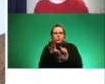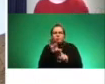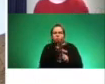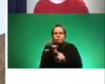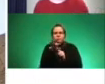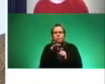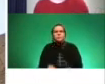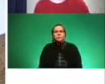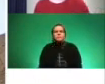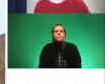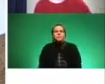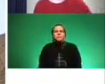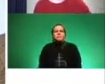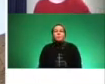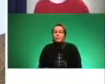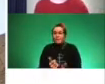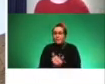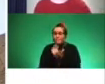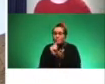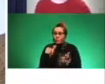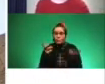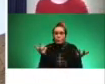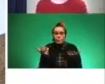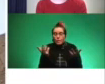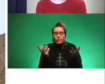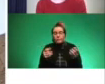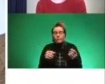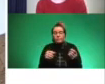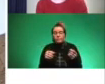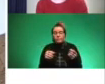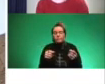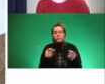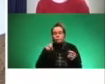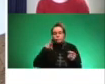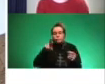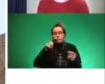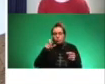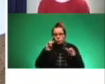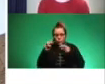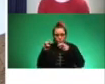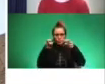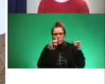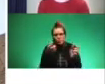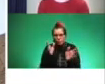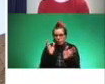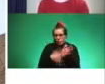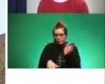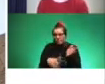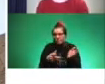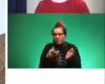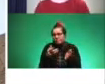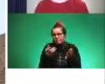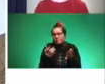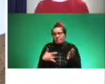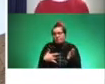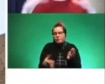And a really useful tool that scientists are using more and more now for that is drones. They're pretty cheap, some of them, and